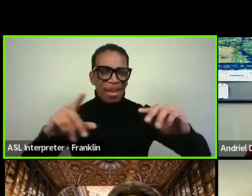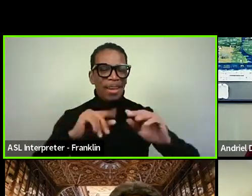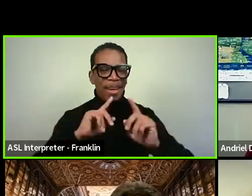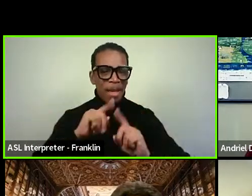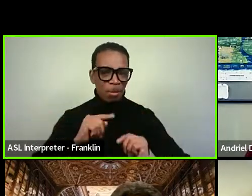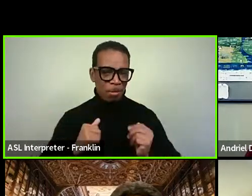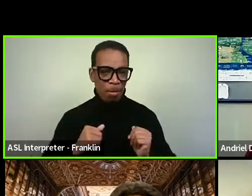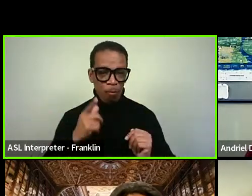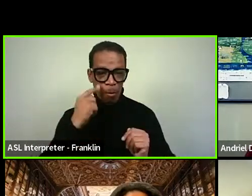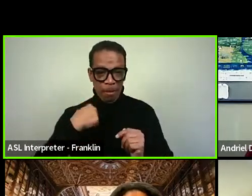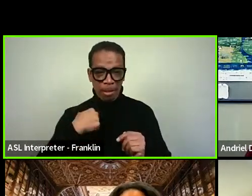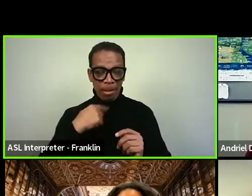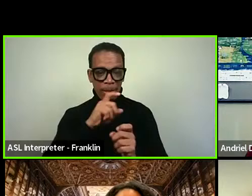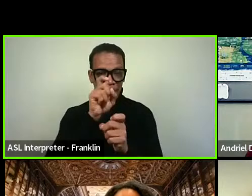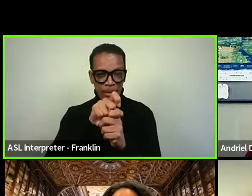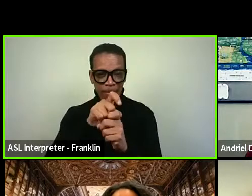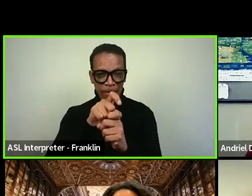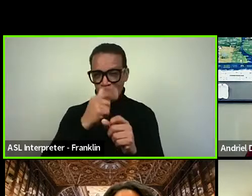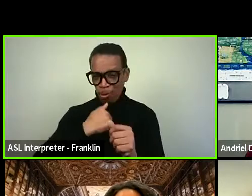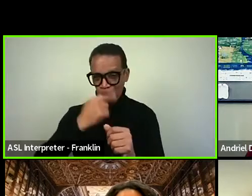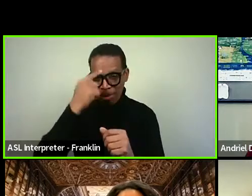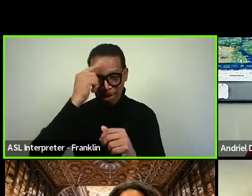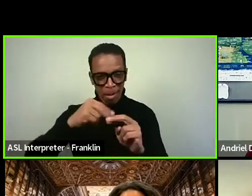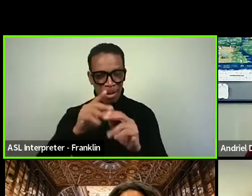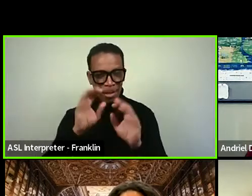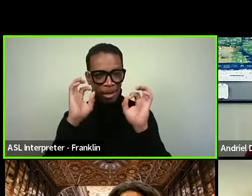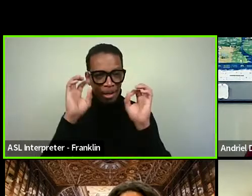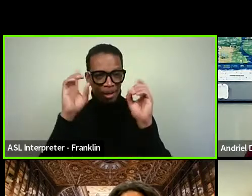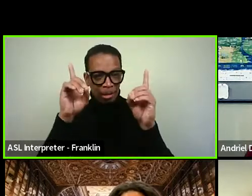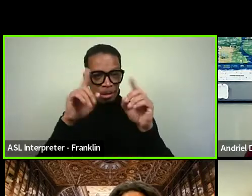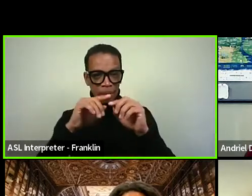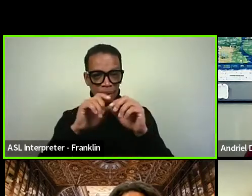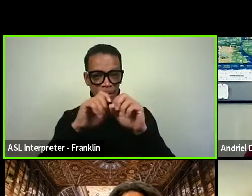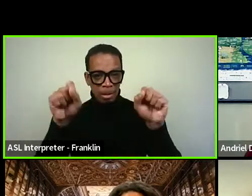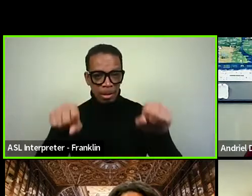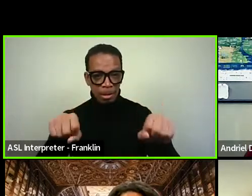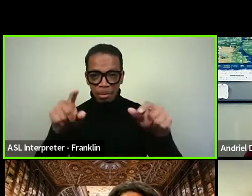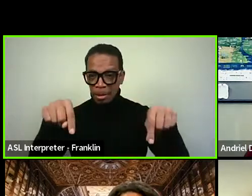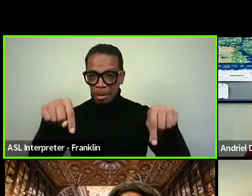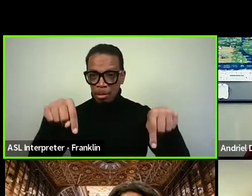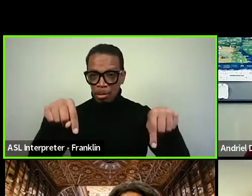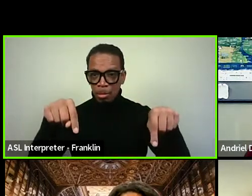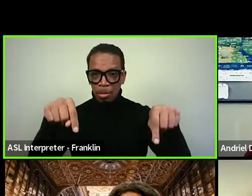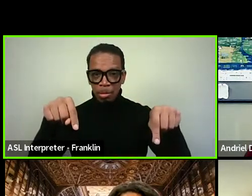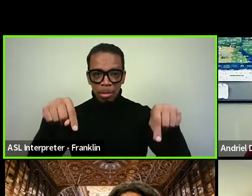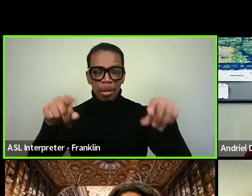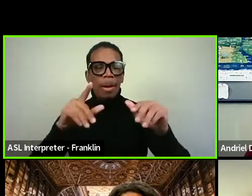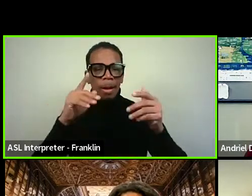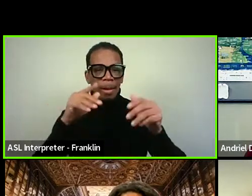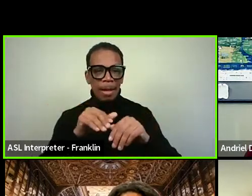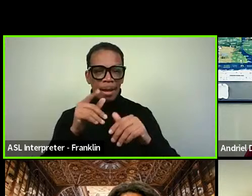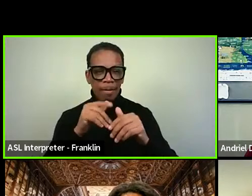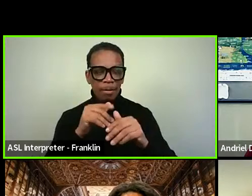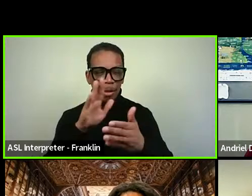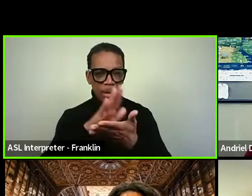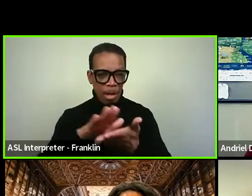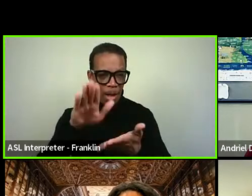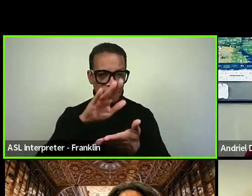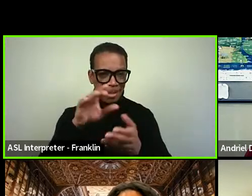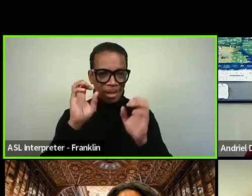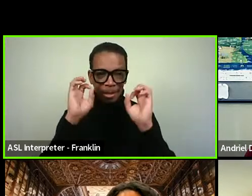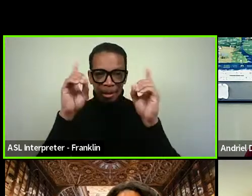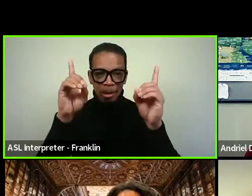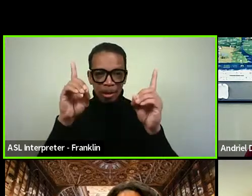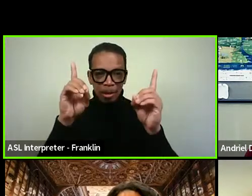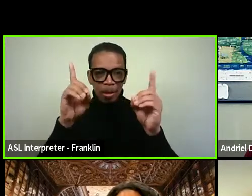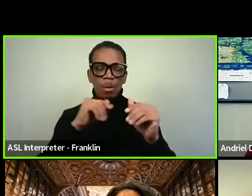specifically, when we begin to think about the educational system in the United States, specifically post-secondary education, we get into the